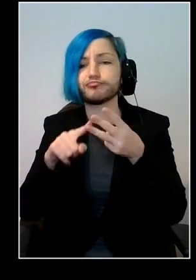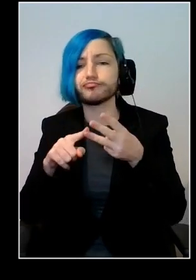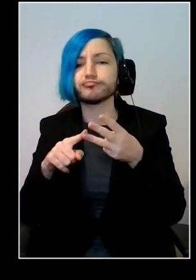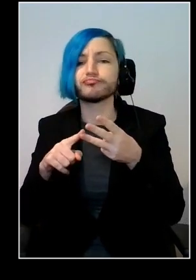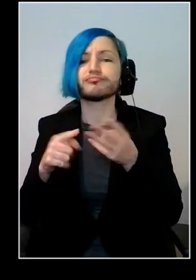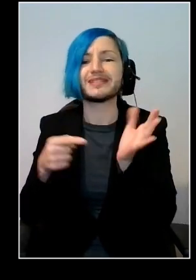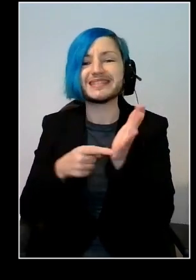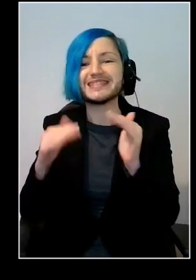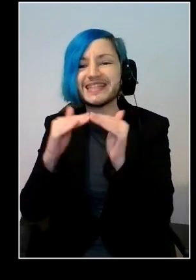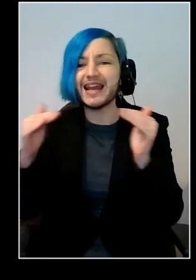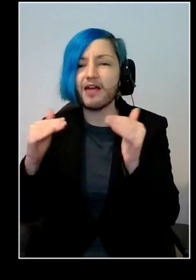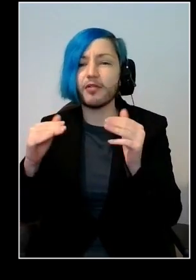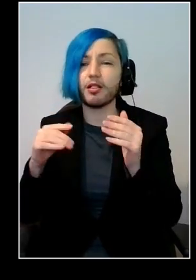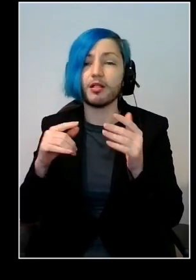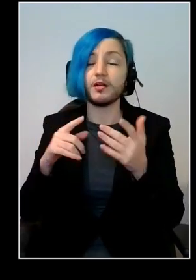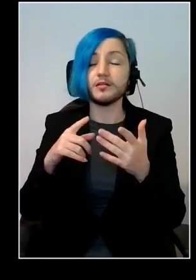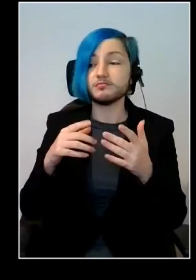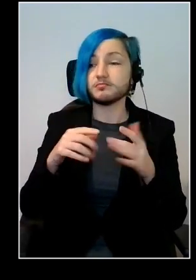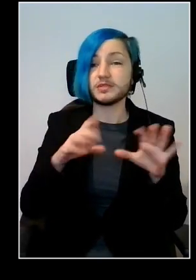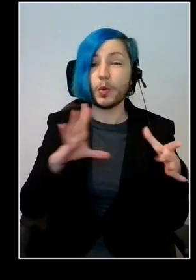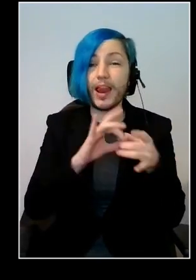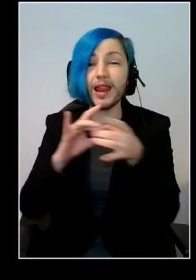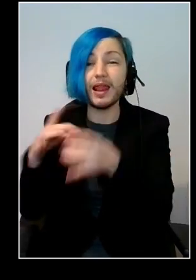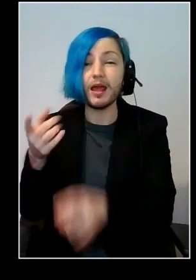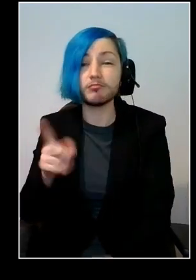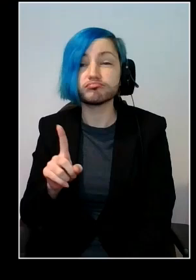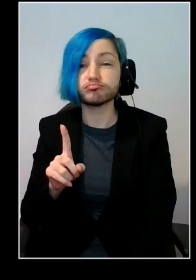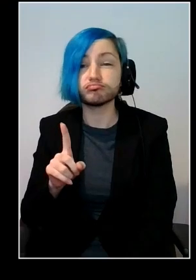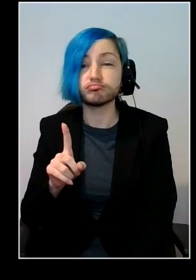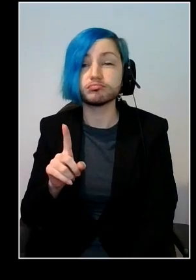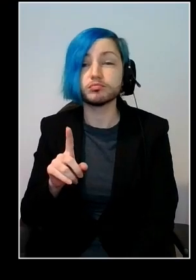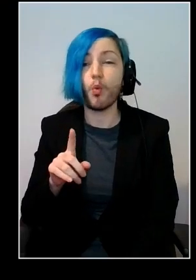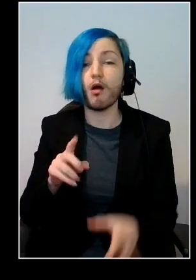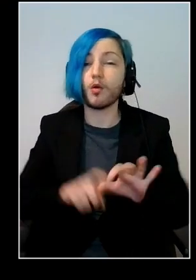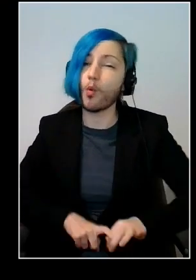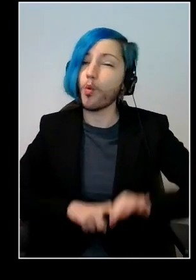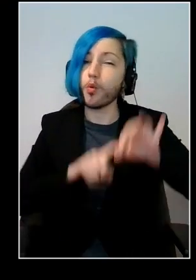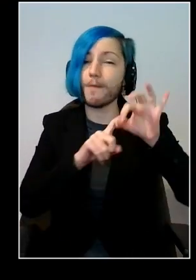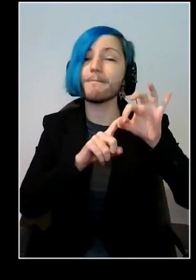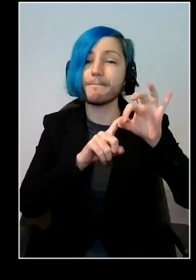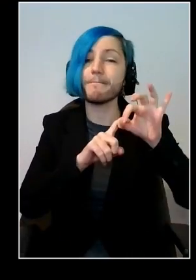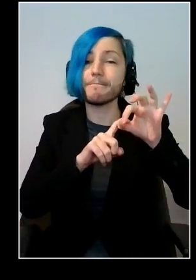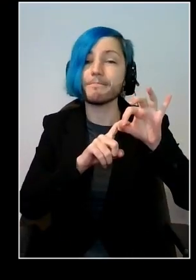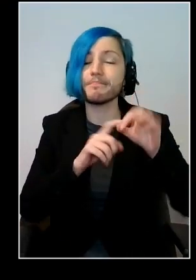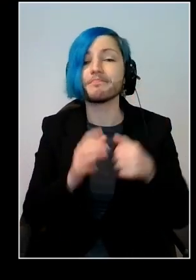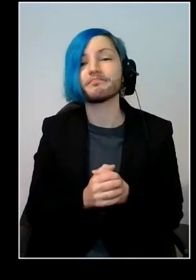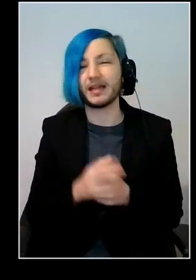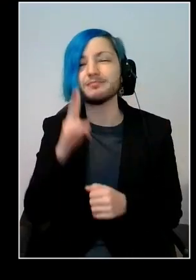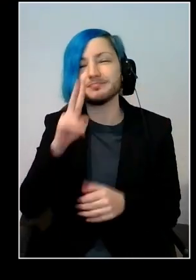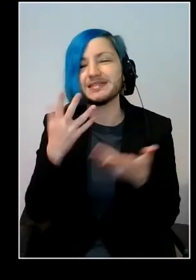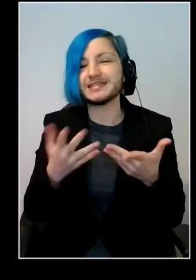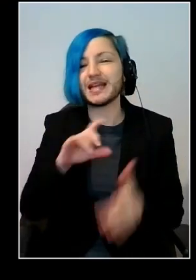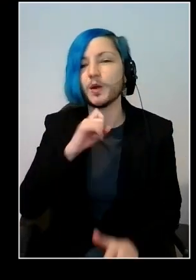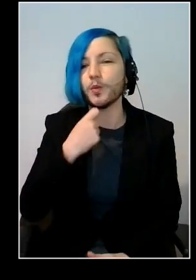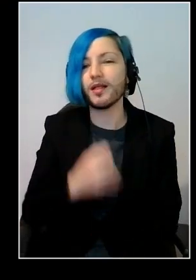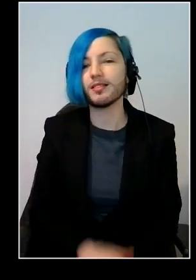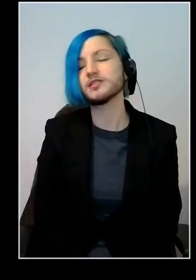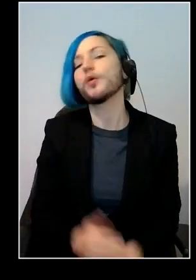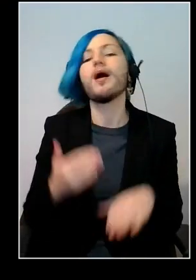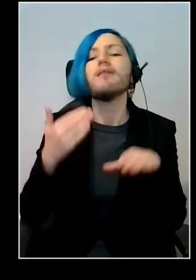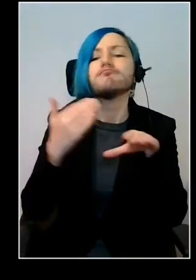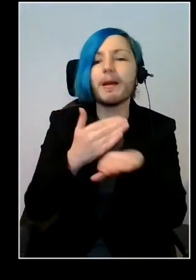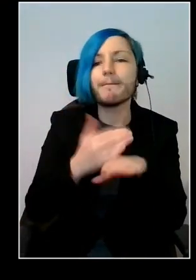you'll see some of that today. It is vital that employers of all sizes and learners